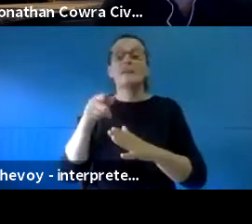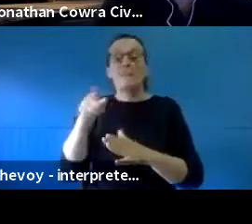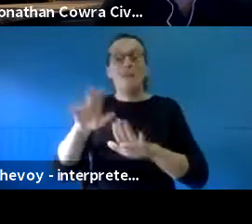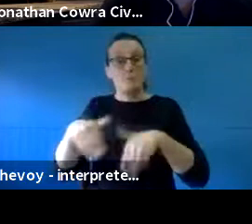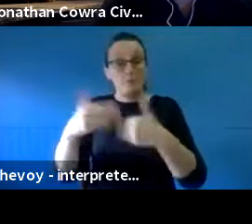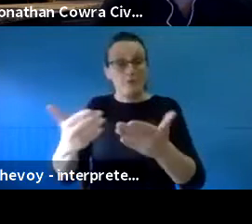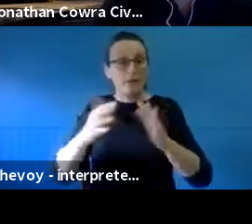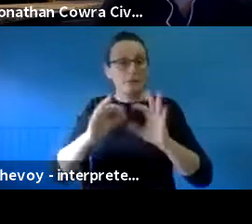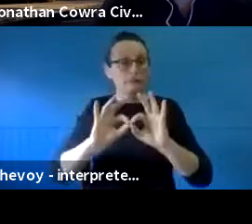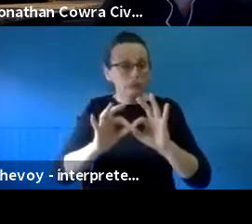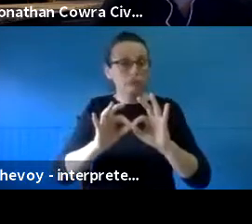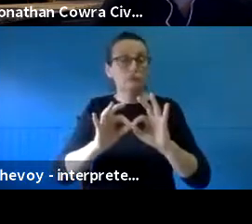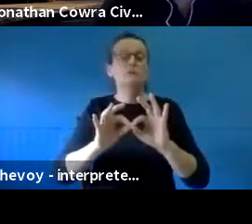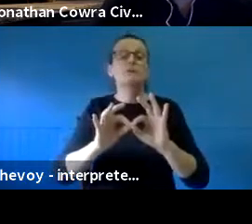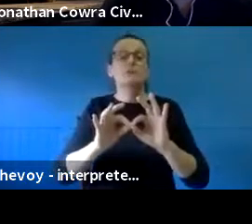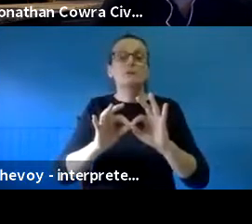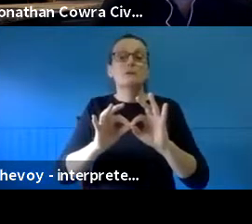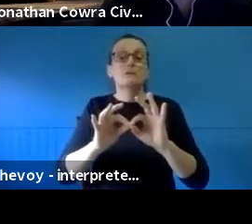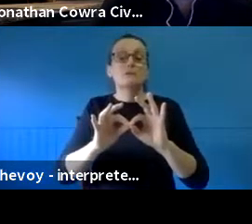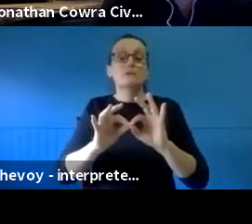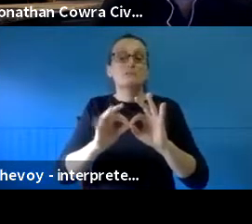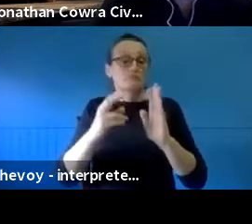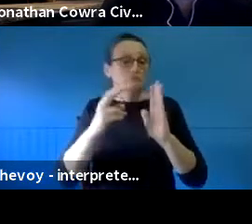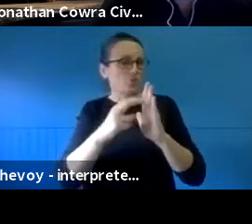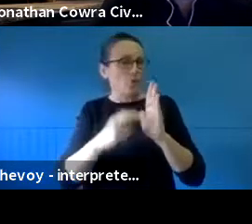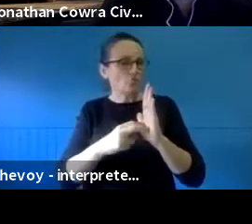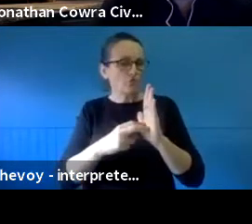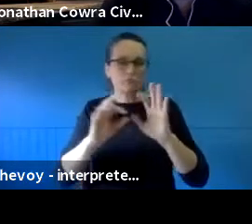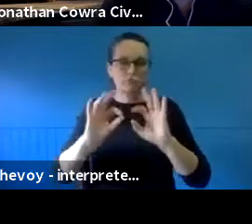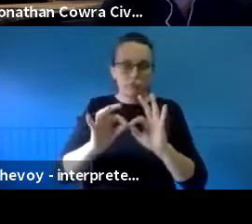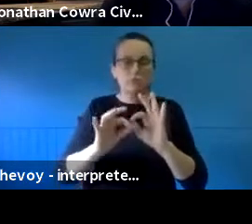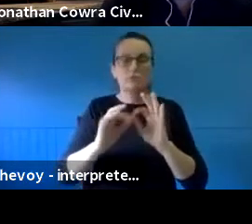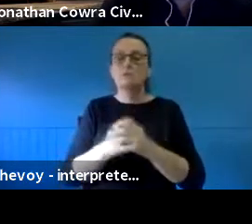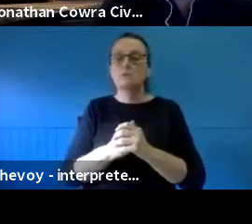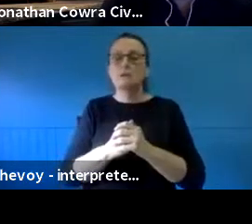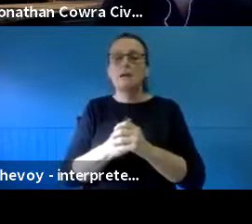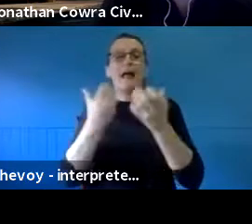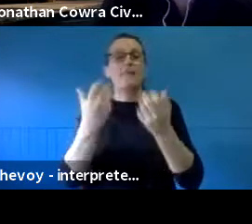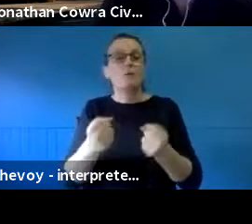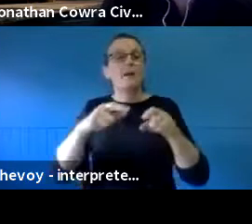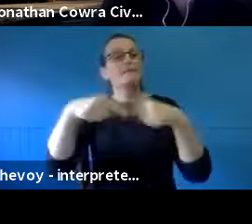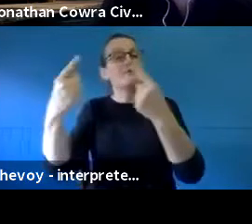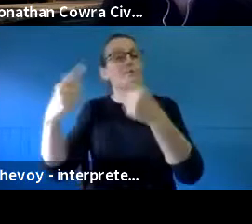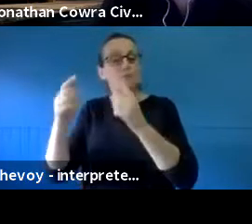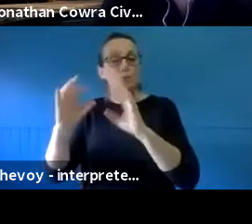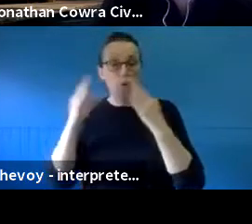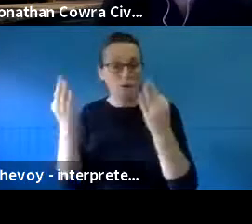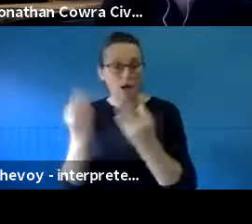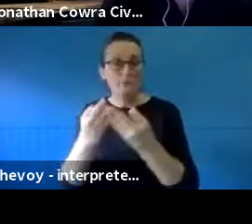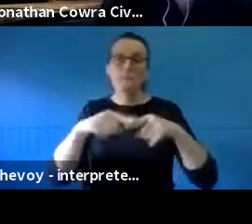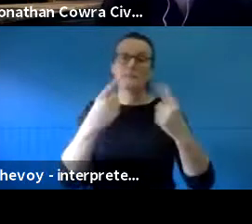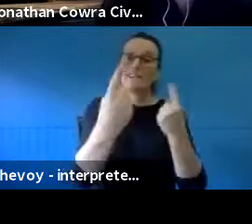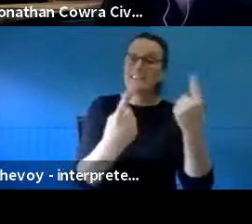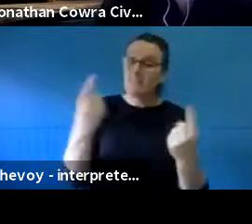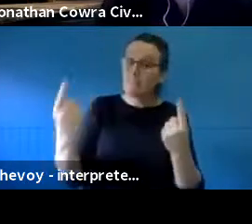Auslan on a contractual basis. And then we had a whole range of individuals and organisations who kind of put their